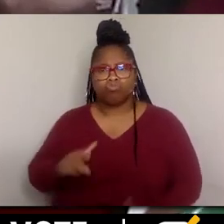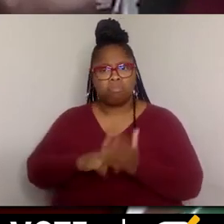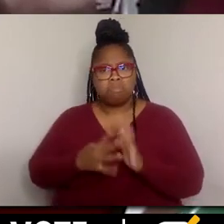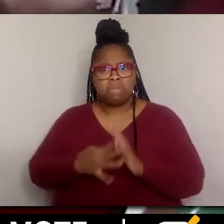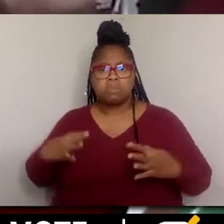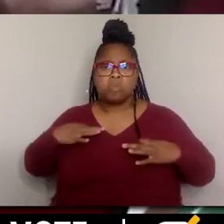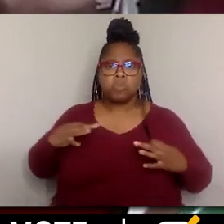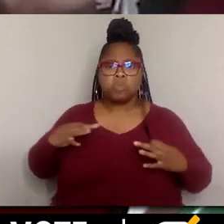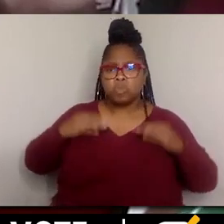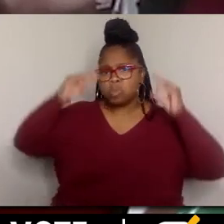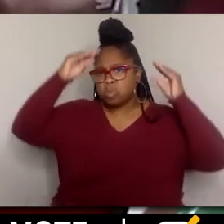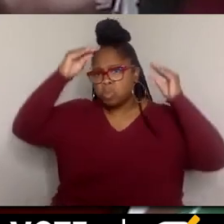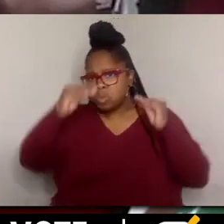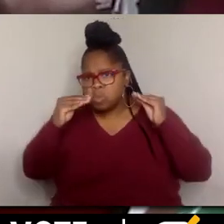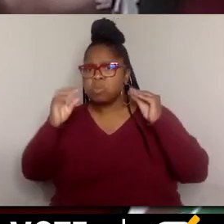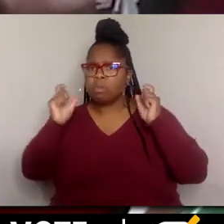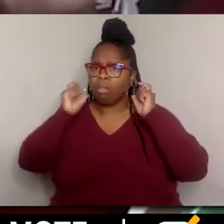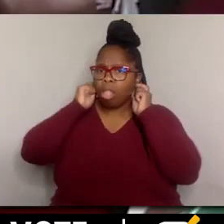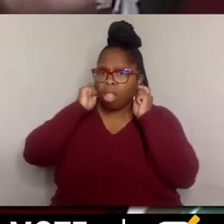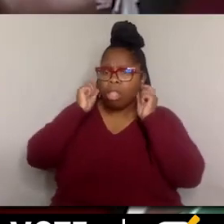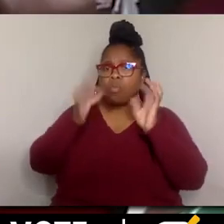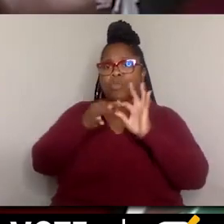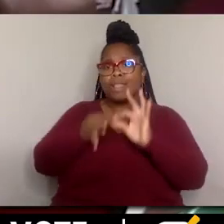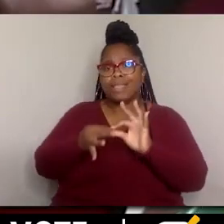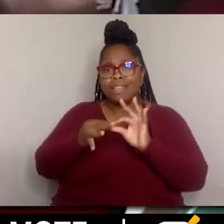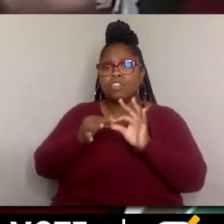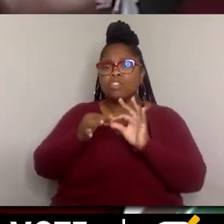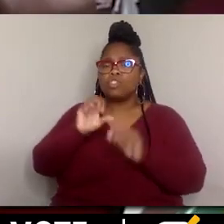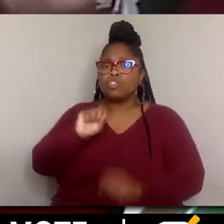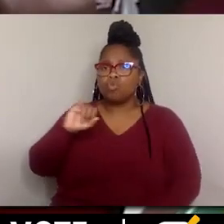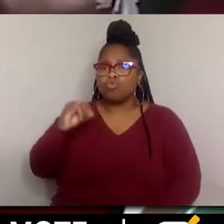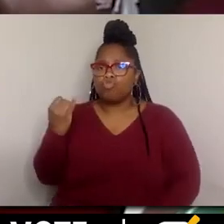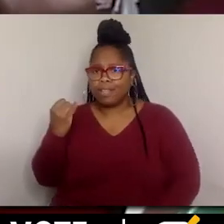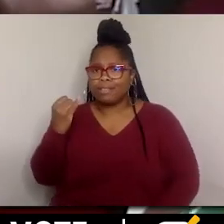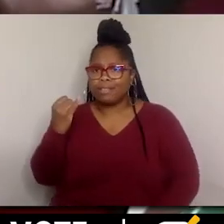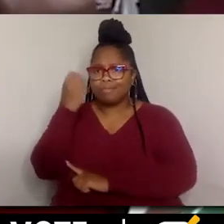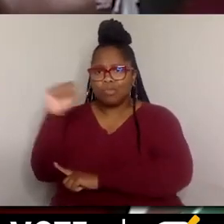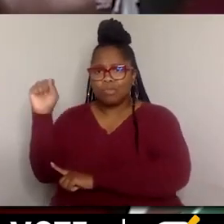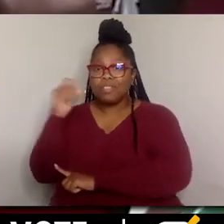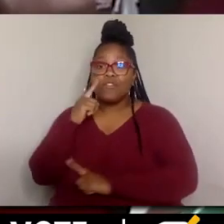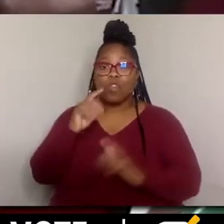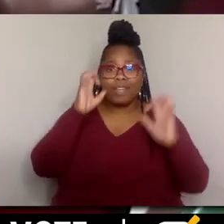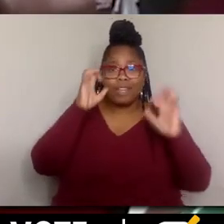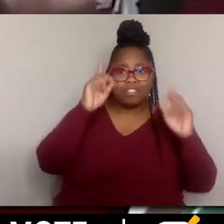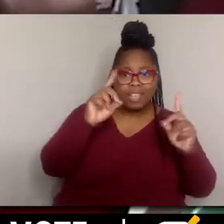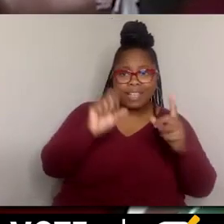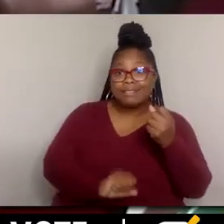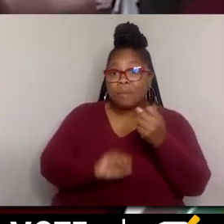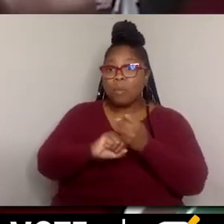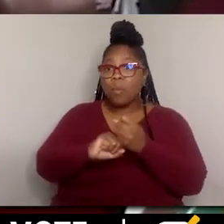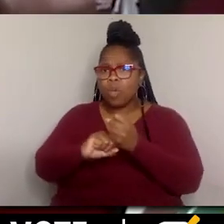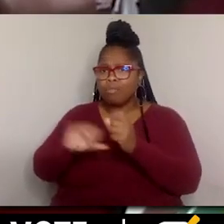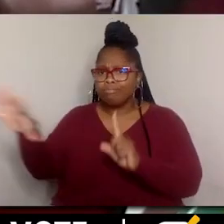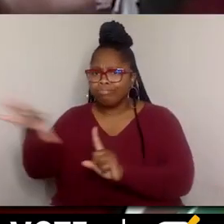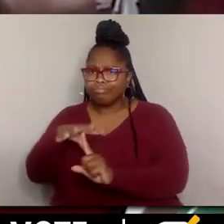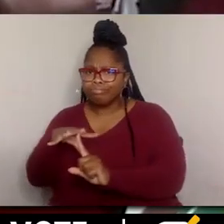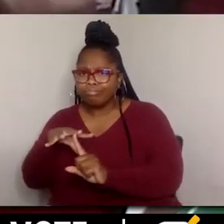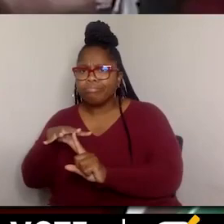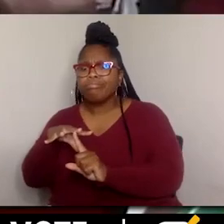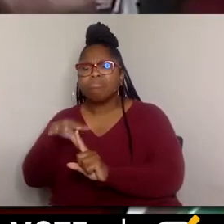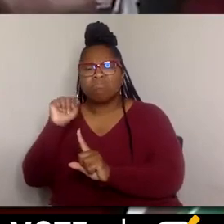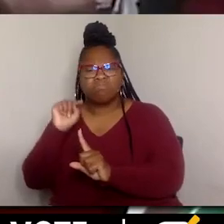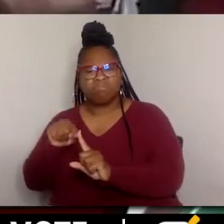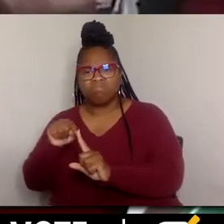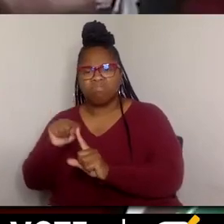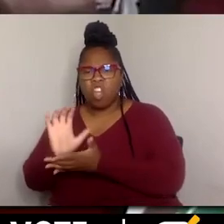social justice movements in order to educate, support, and highlight communities that are marginalized